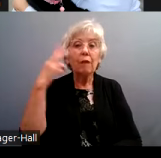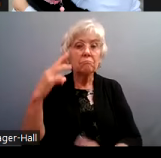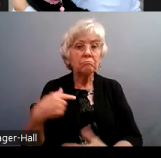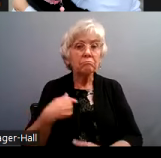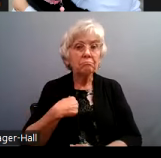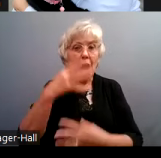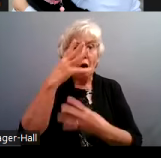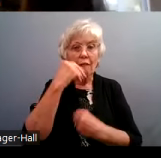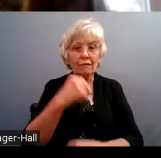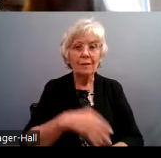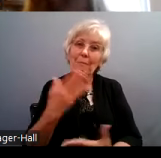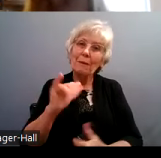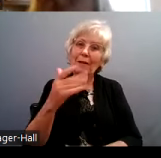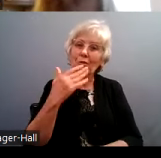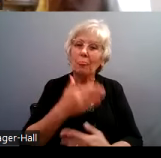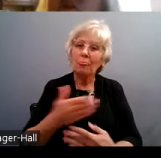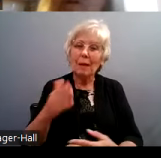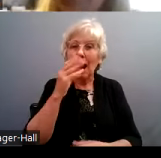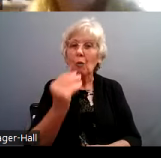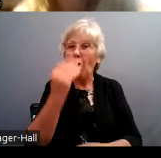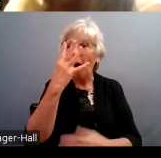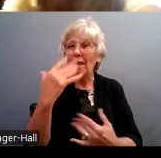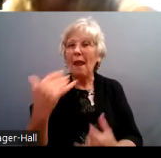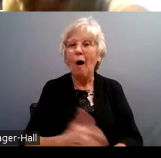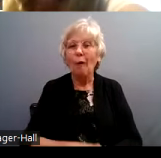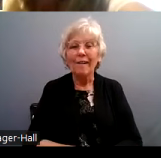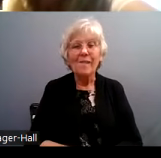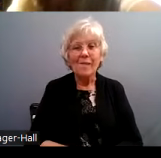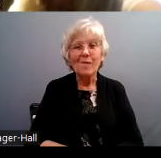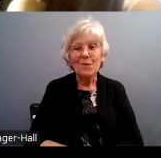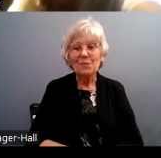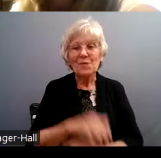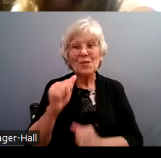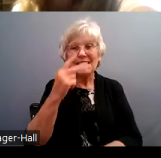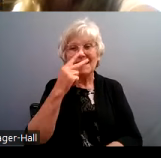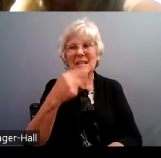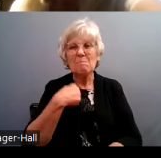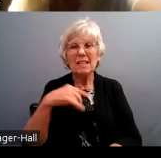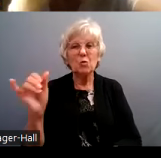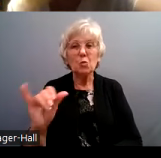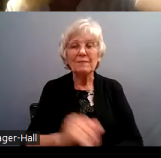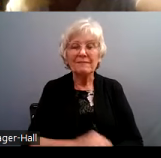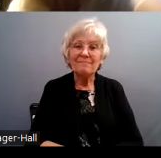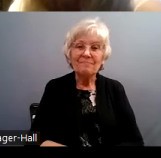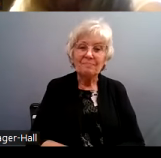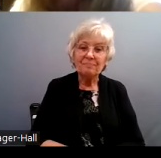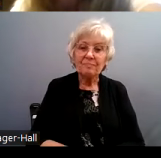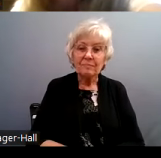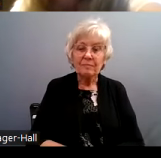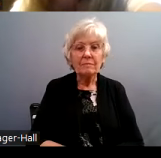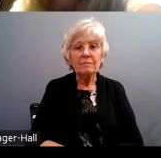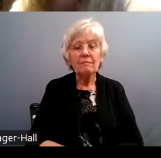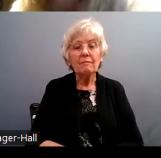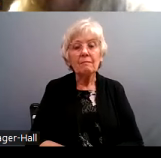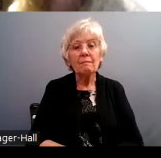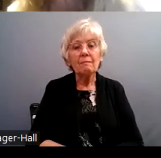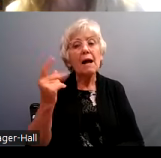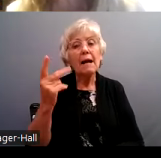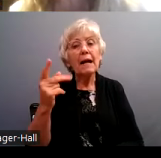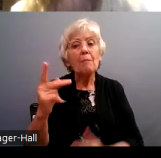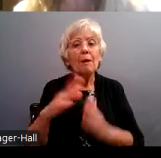that's probably a good thing. But I'll turn it on right now so you can all see me too. So just a couple of